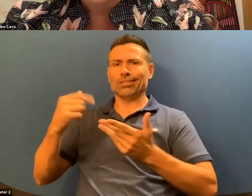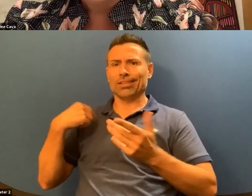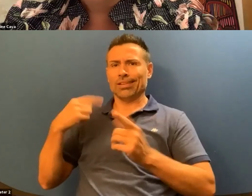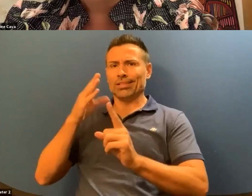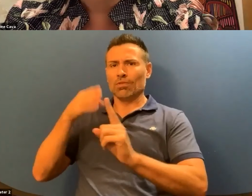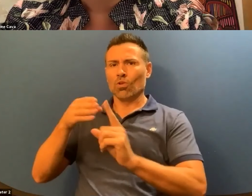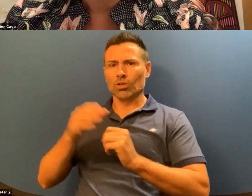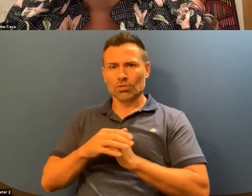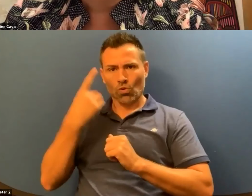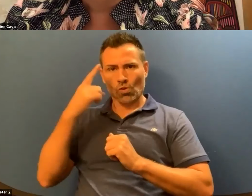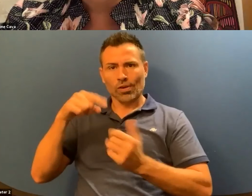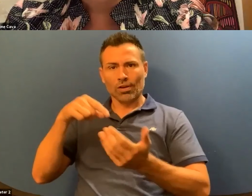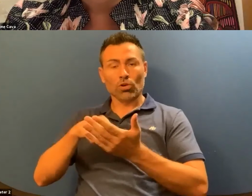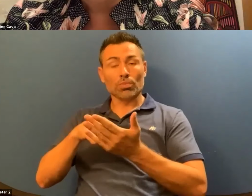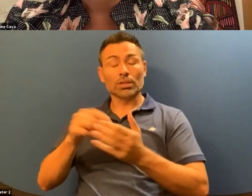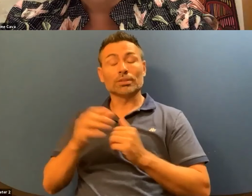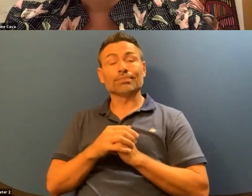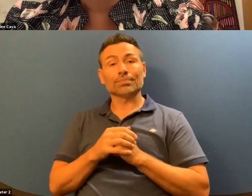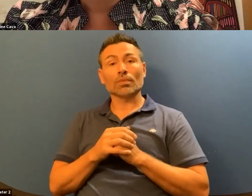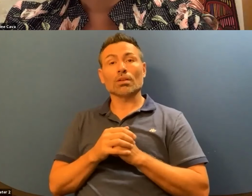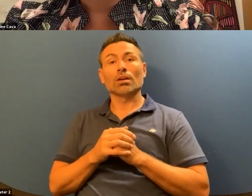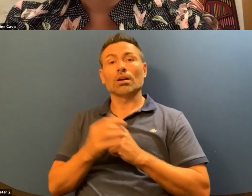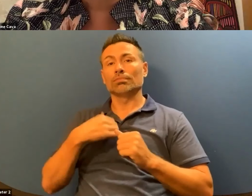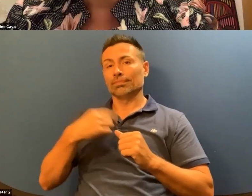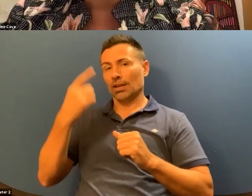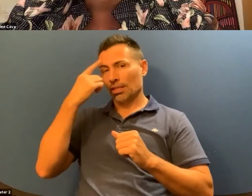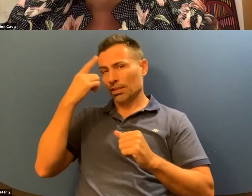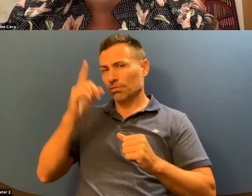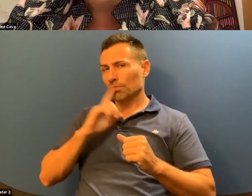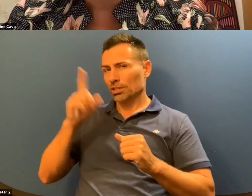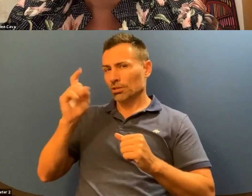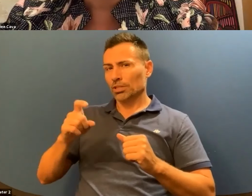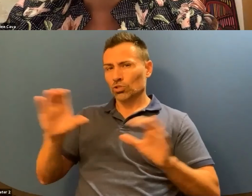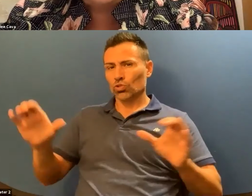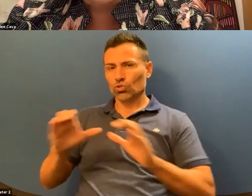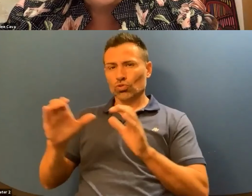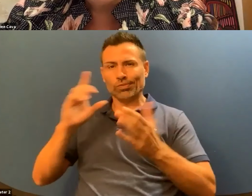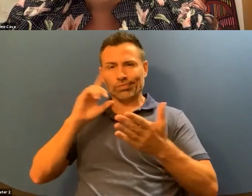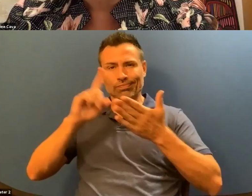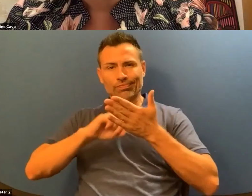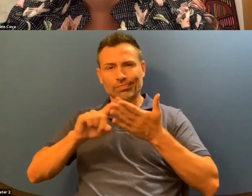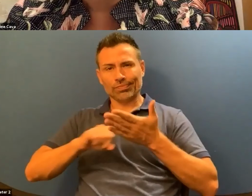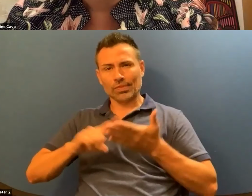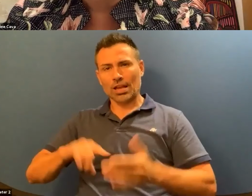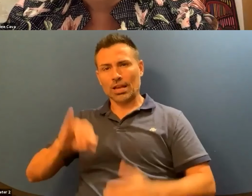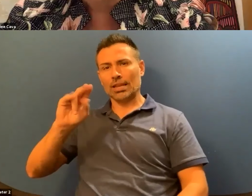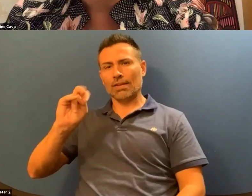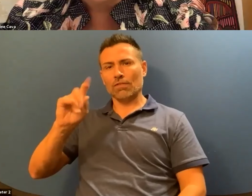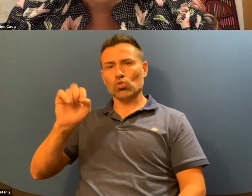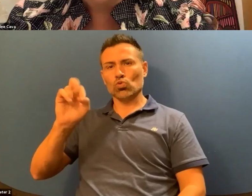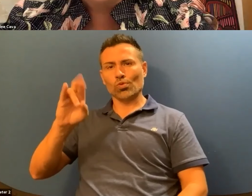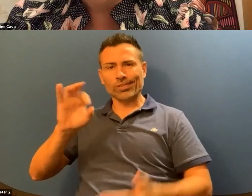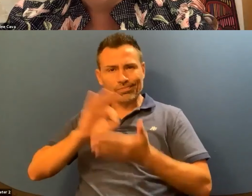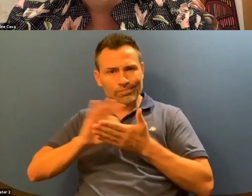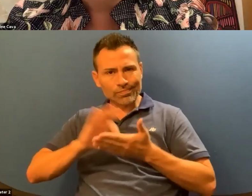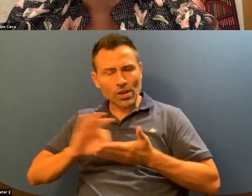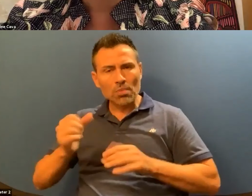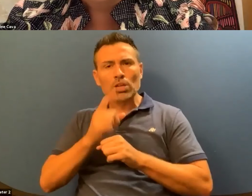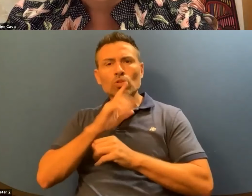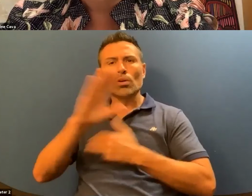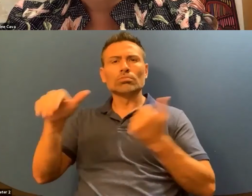affordability. So I think, you know, we really need to do an inventory of that and make sure that all of the projects we're approving